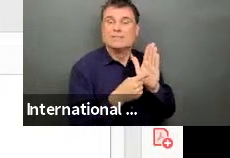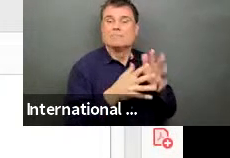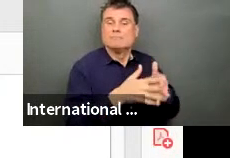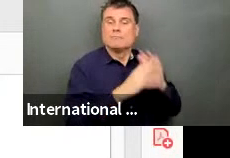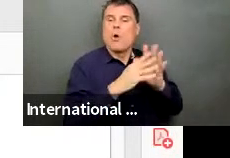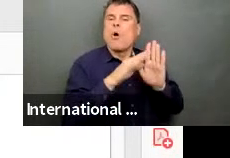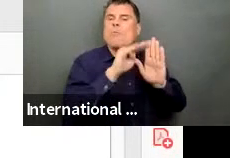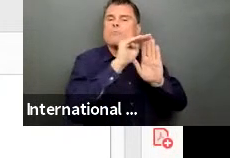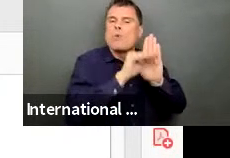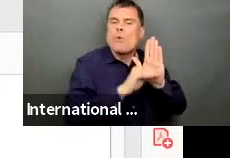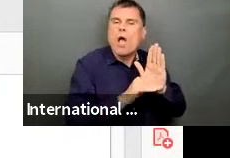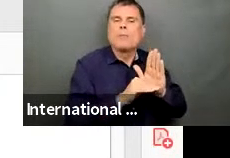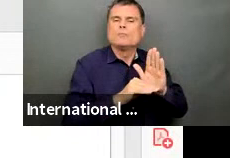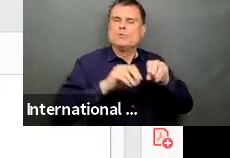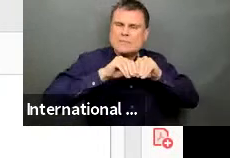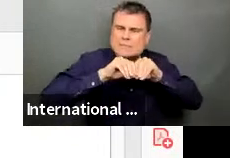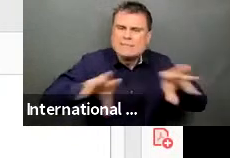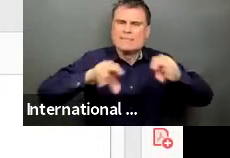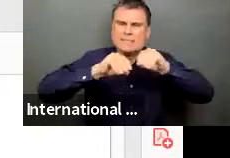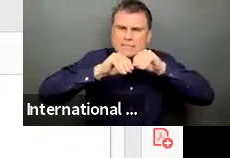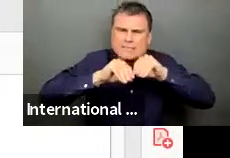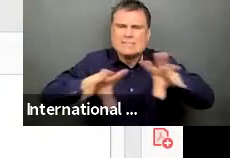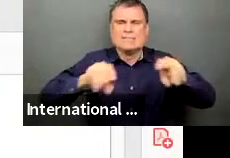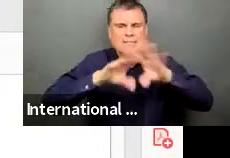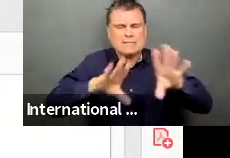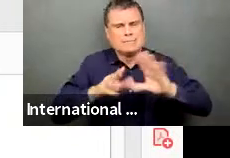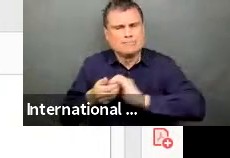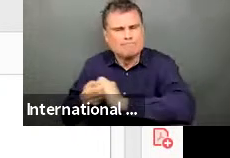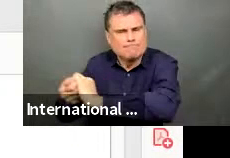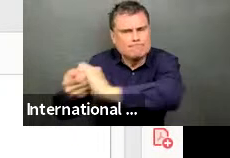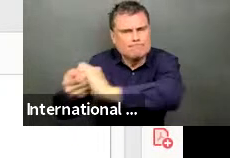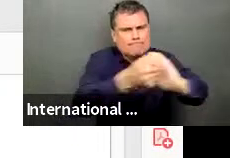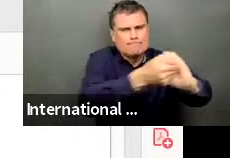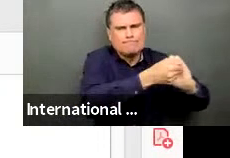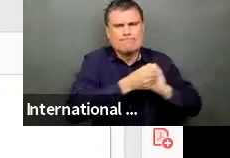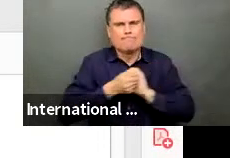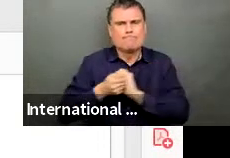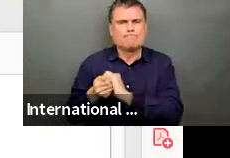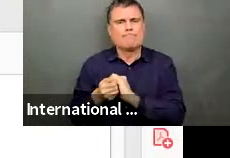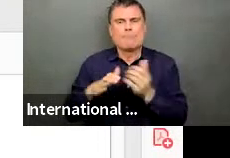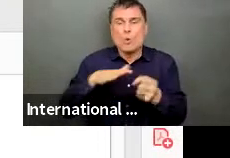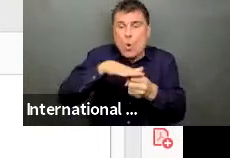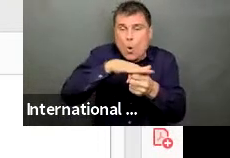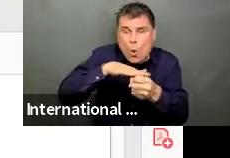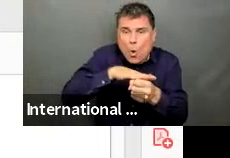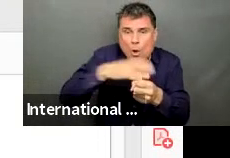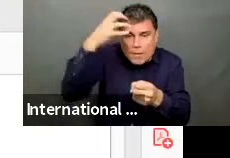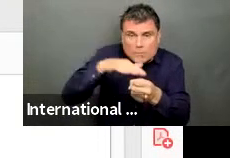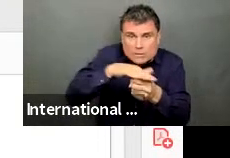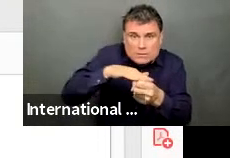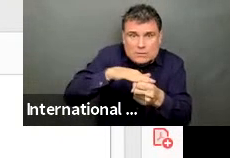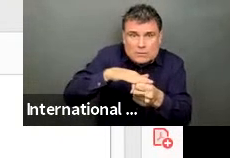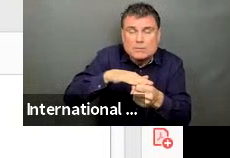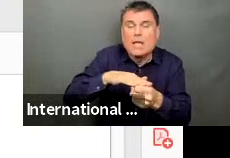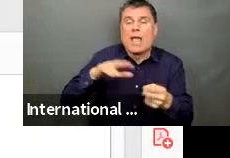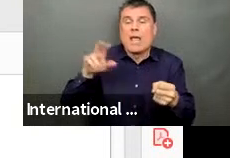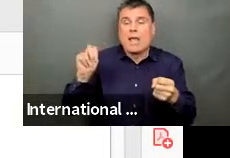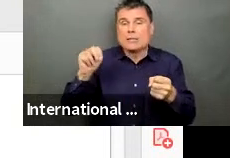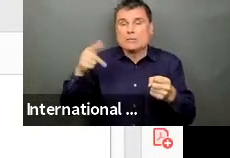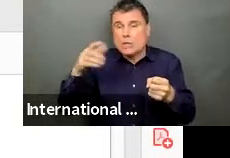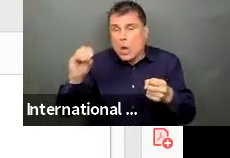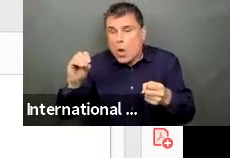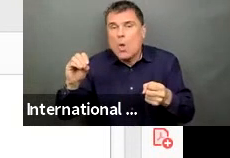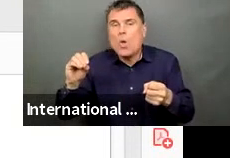cooperation between and among states, local governance, and civil society organizations on integrating services for